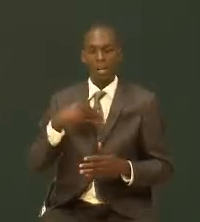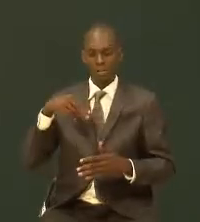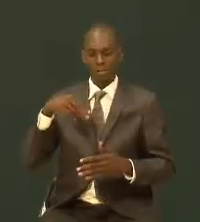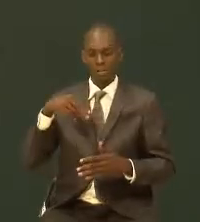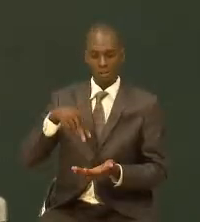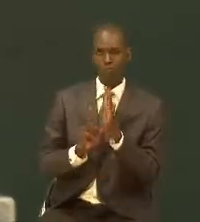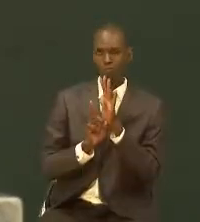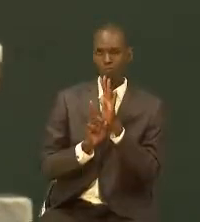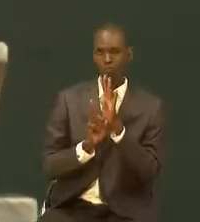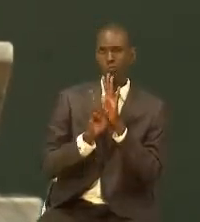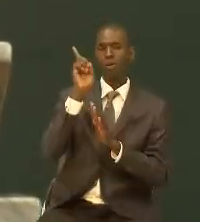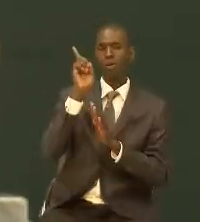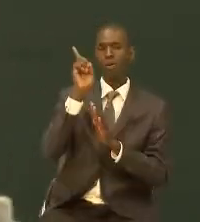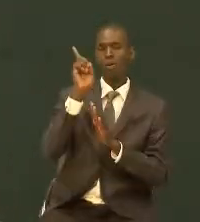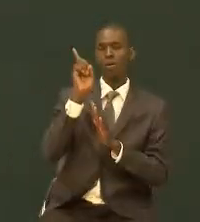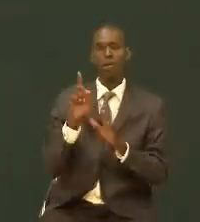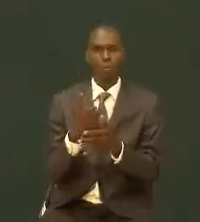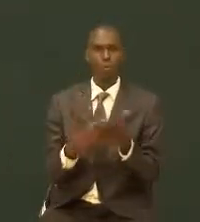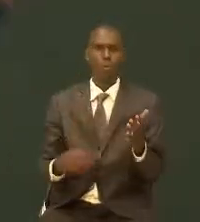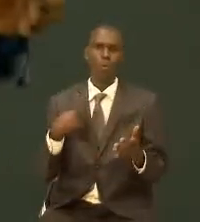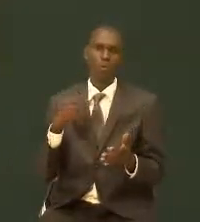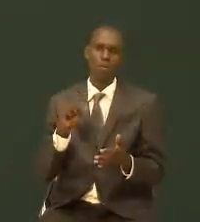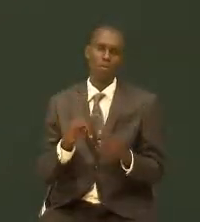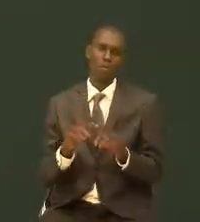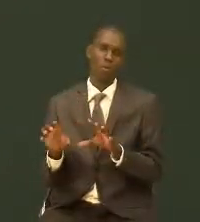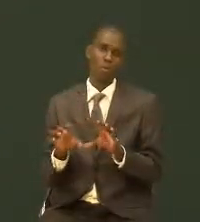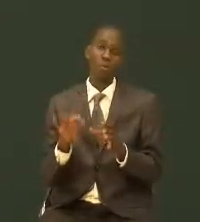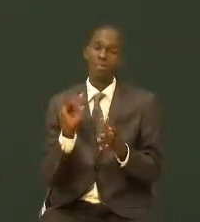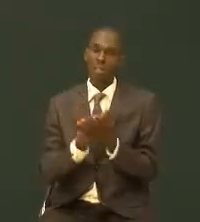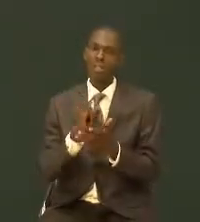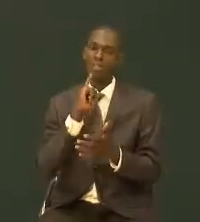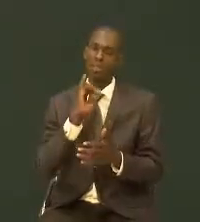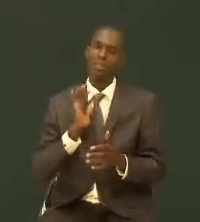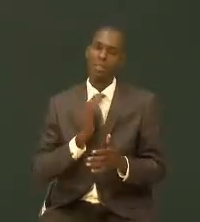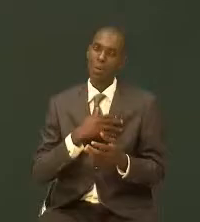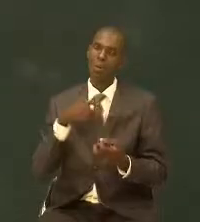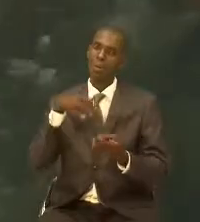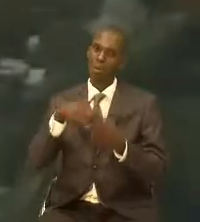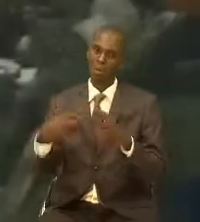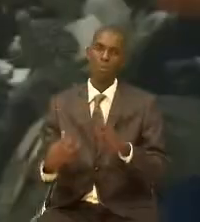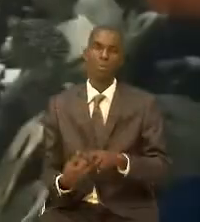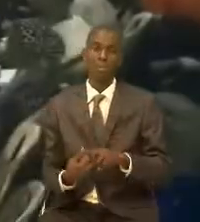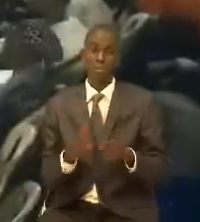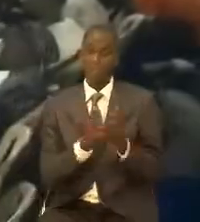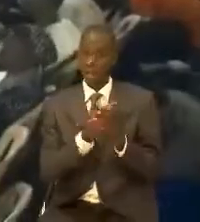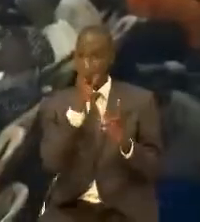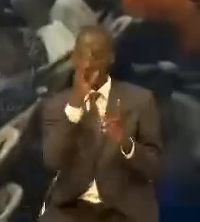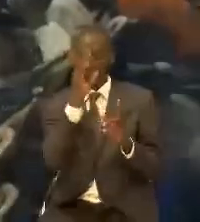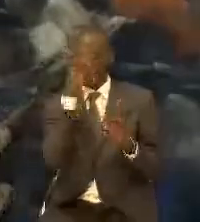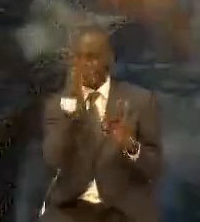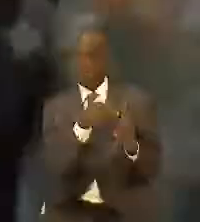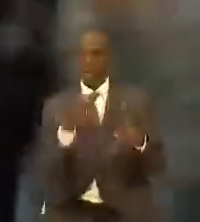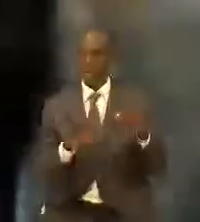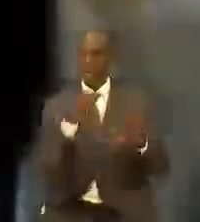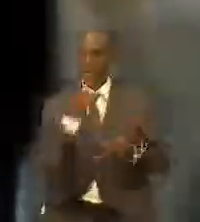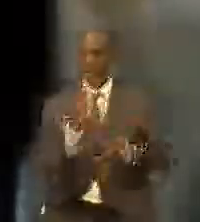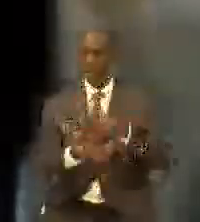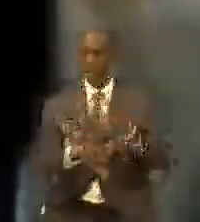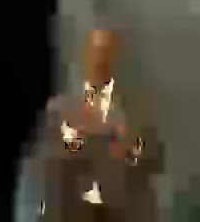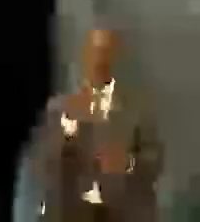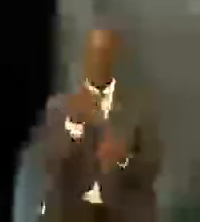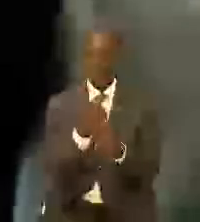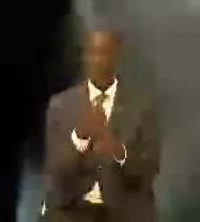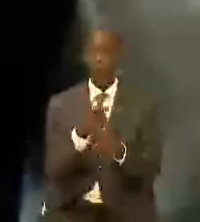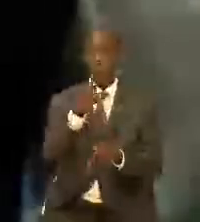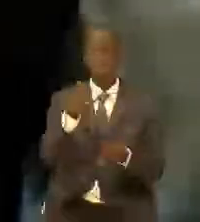number one that's a situation the man could not walk by himself and you cannot walk the right